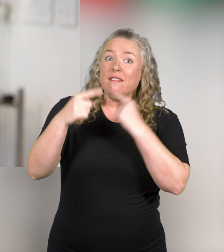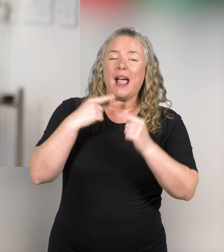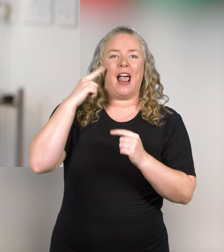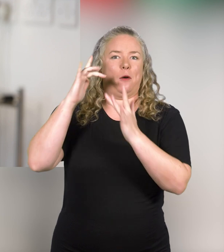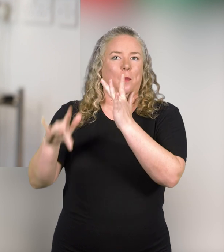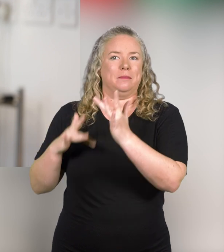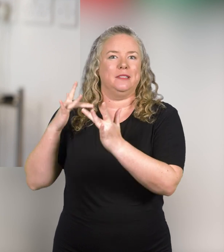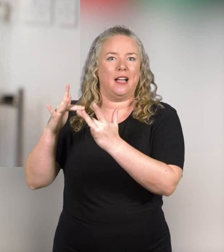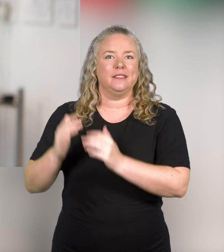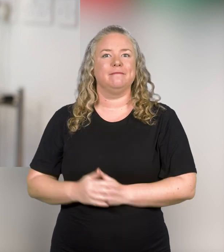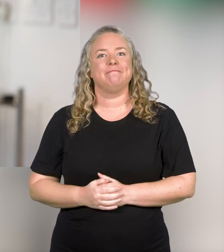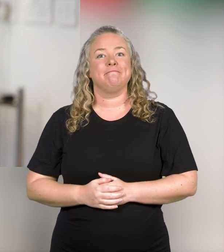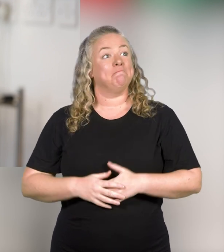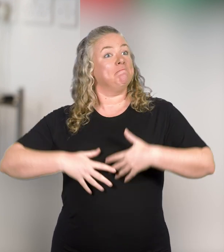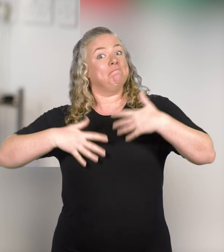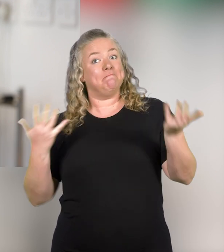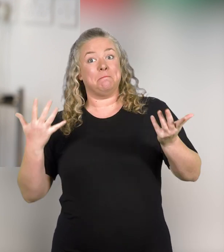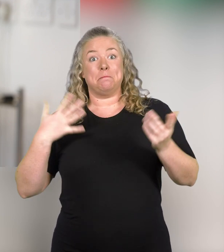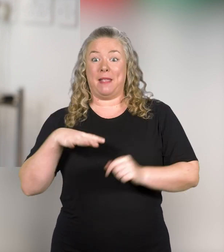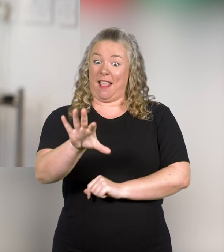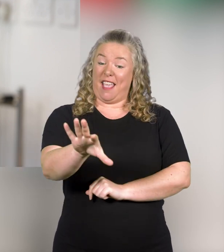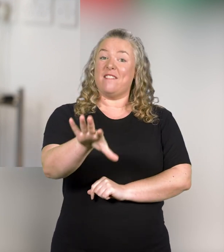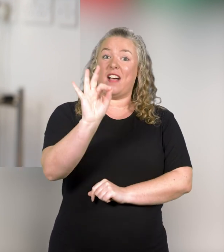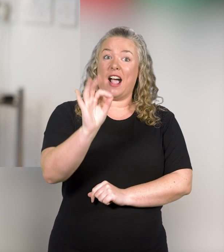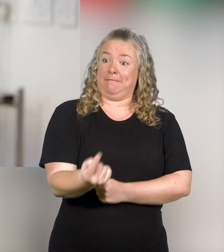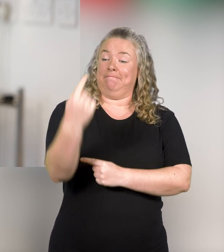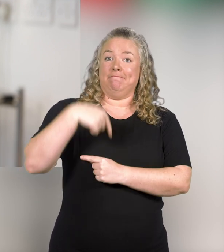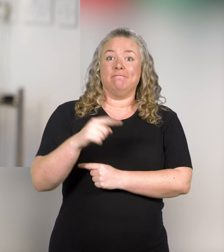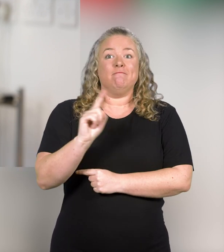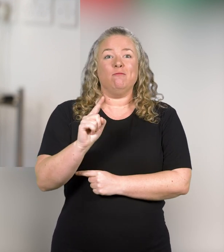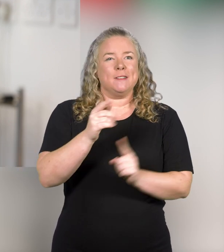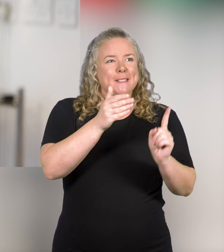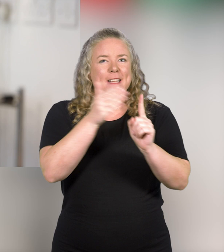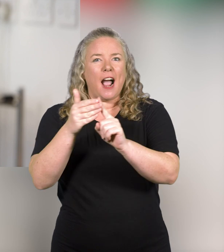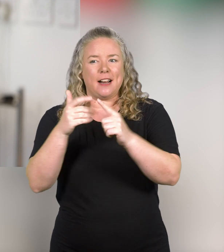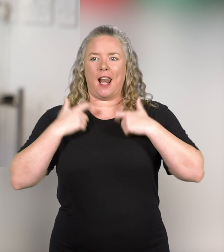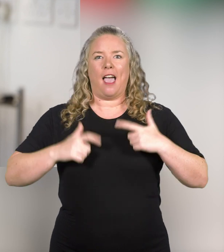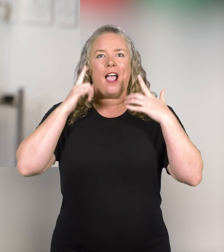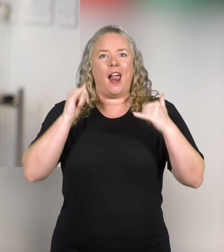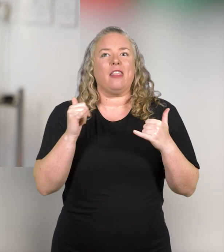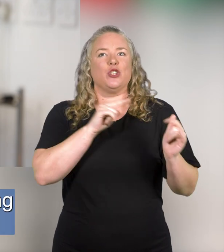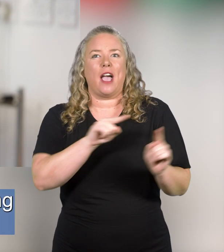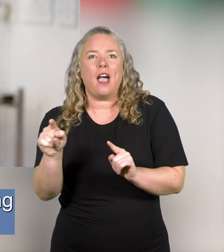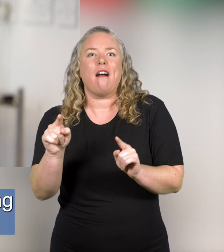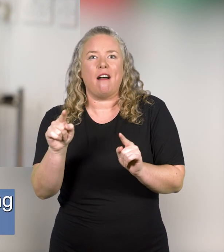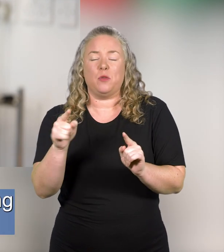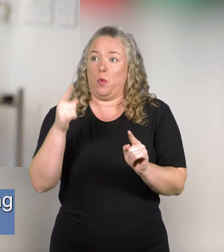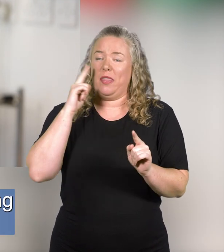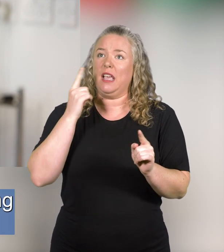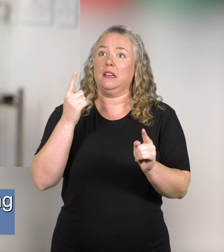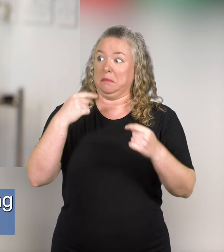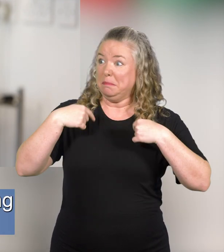smokers or ex-smokers to have a targeted lung health check. There is more information about this on our website. So